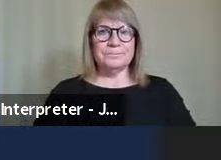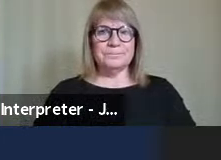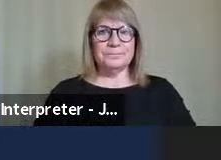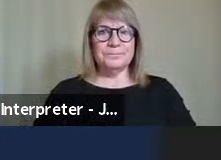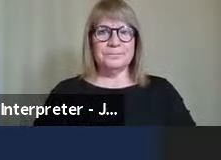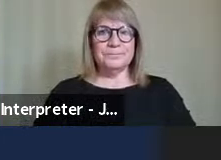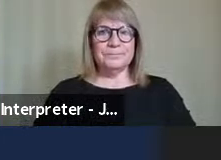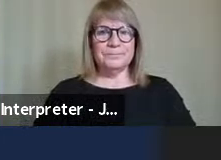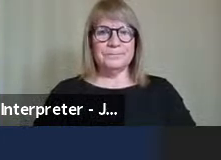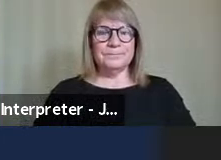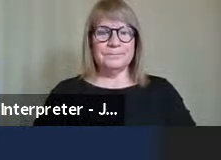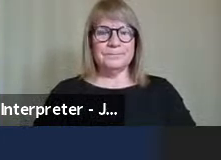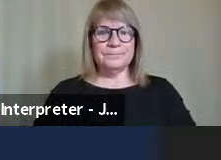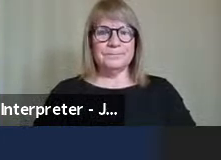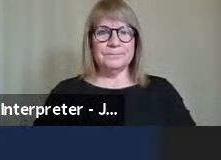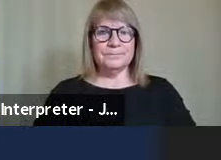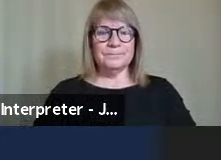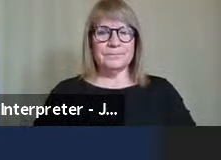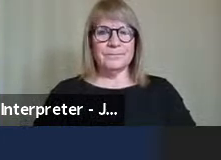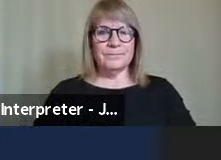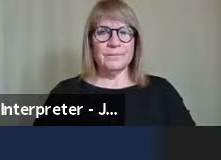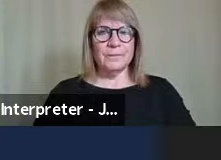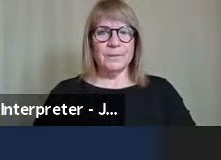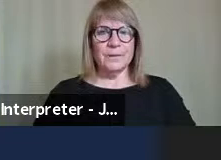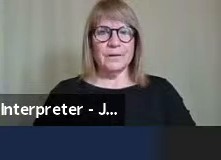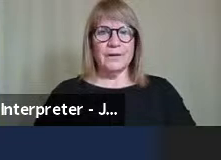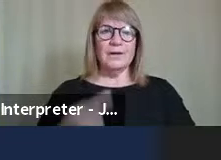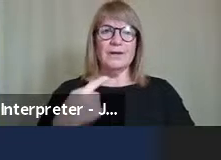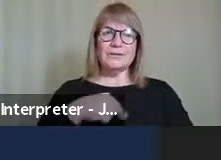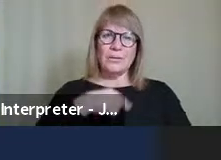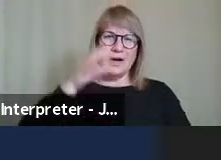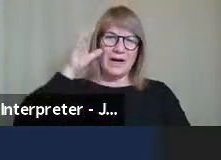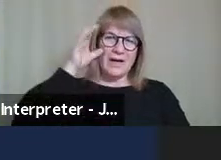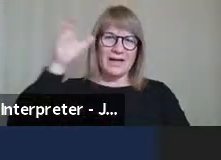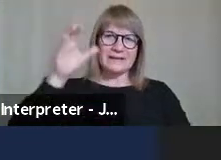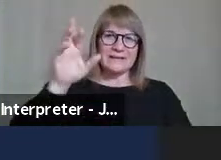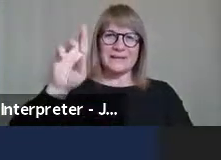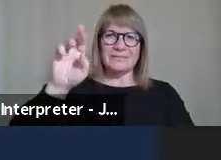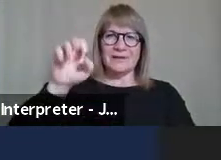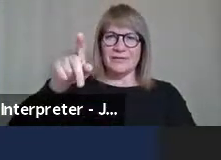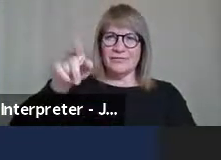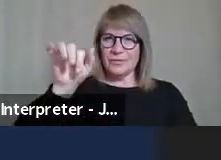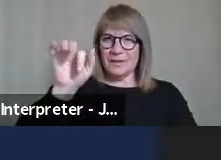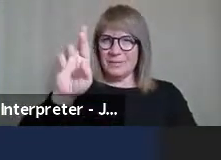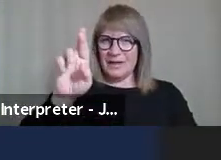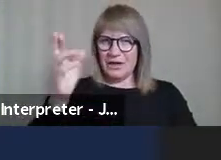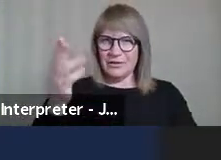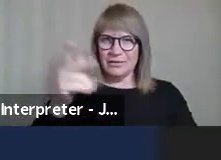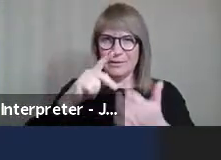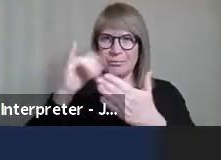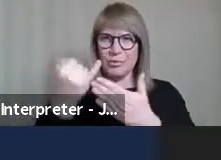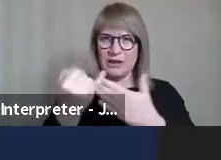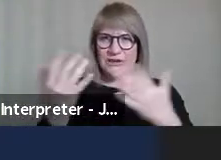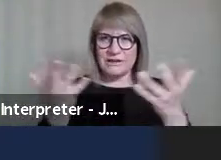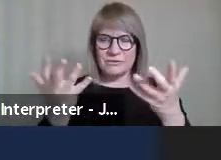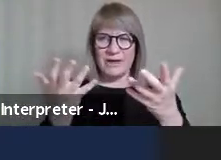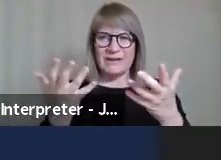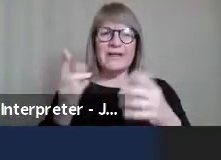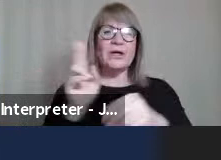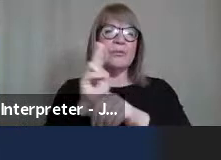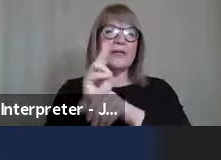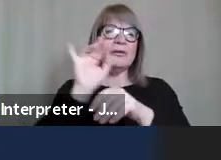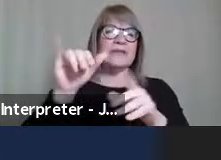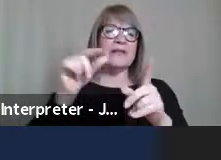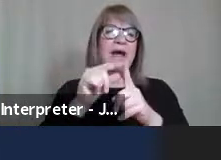so um our our notion of repair and and the the way that we are using the word repair